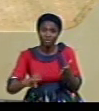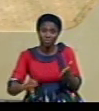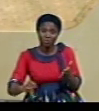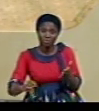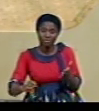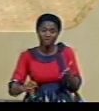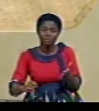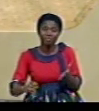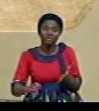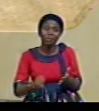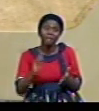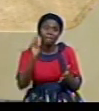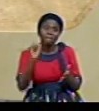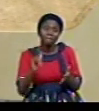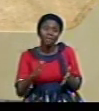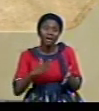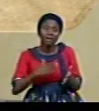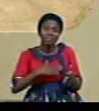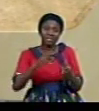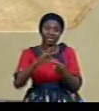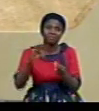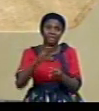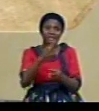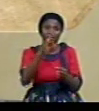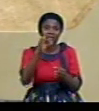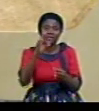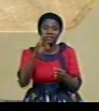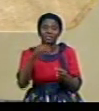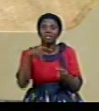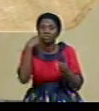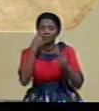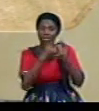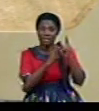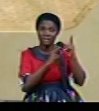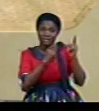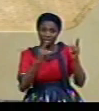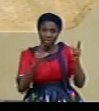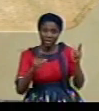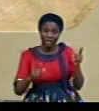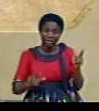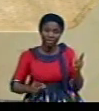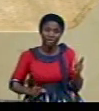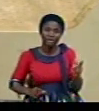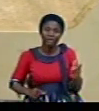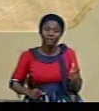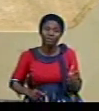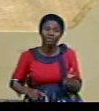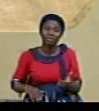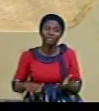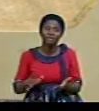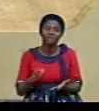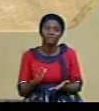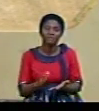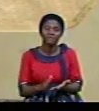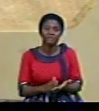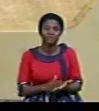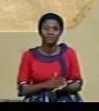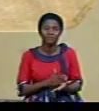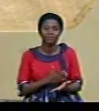is my move by my spirit says the Lord